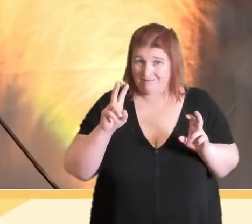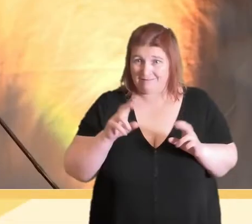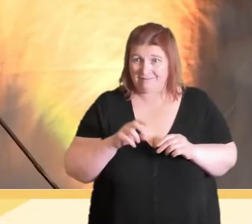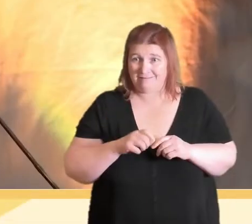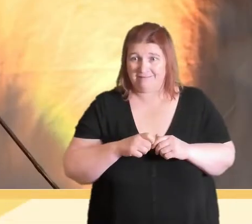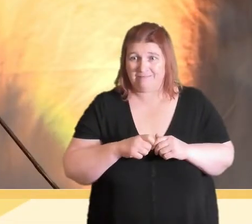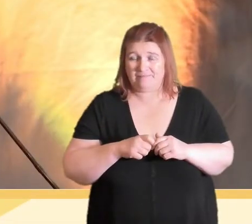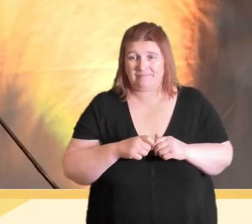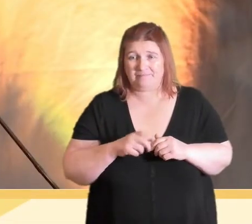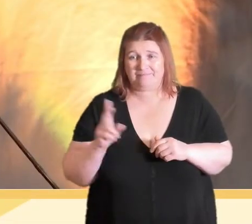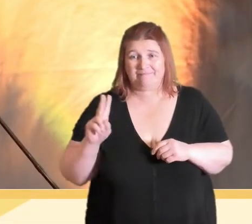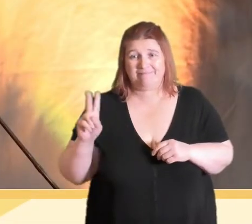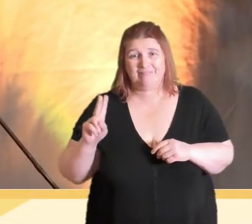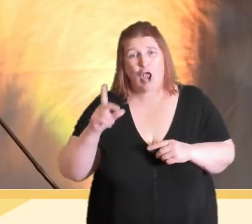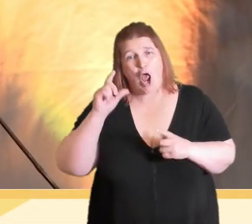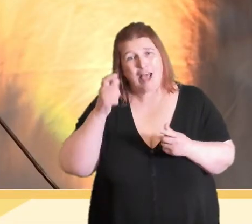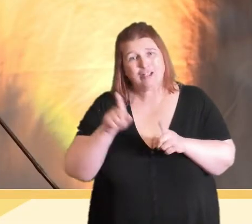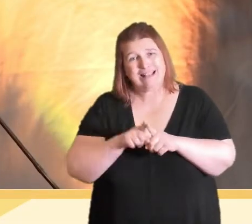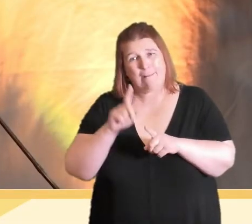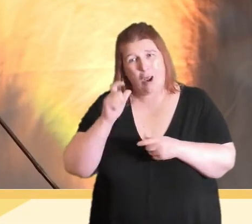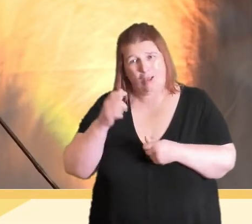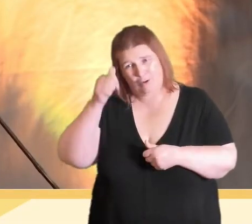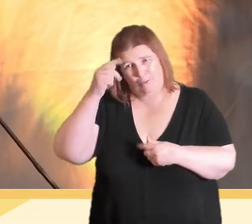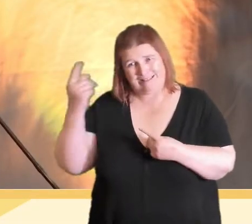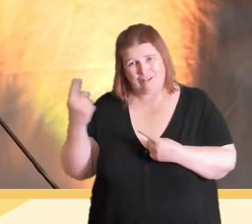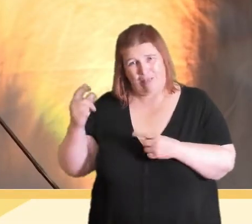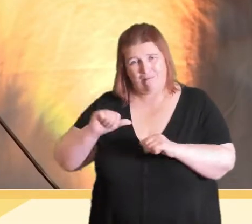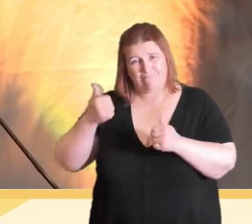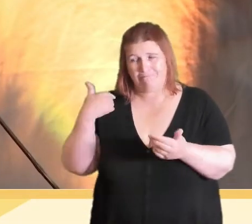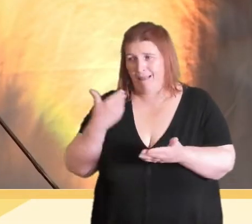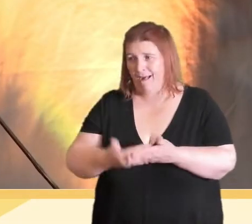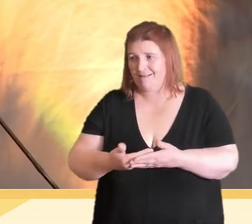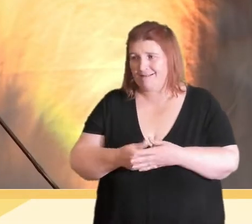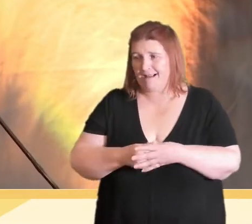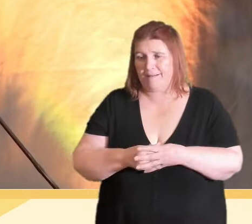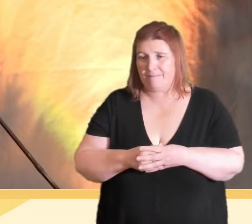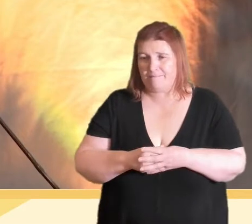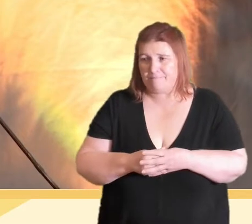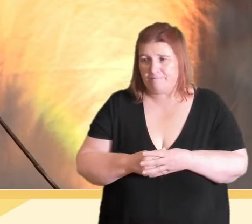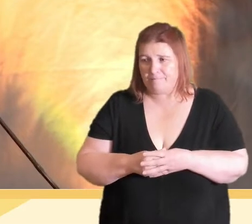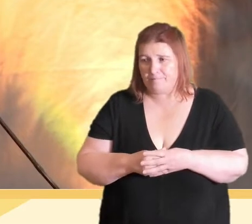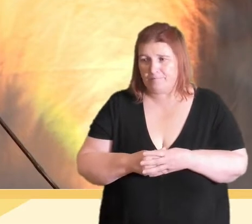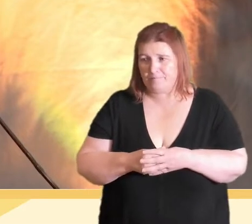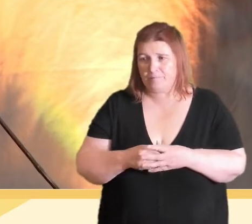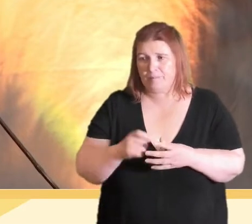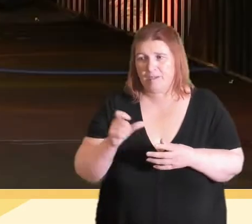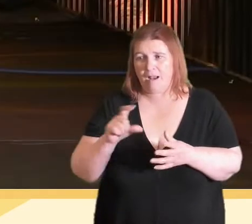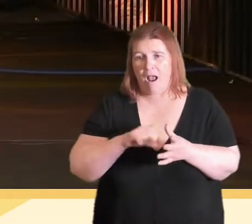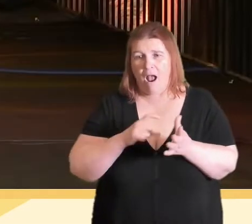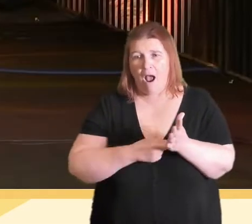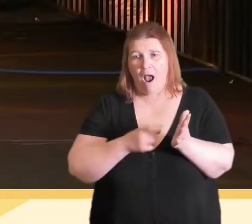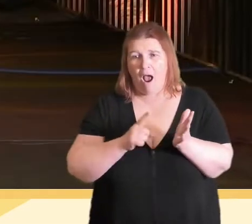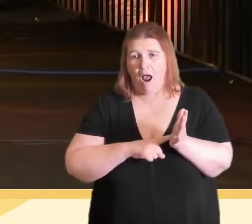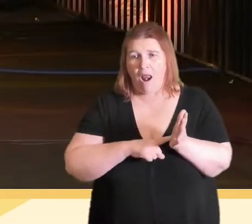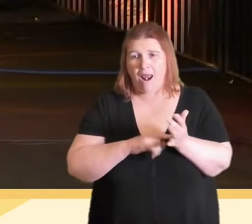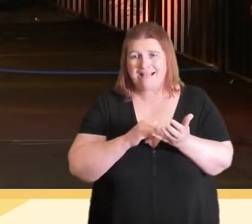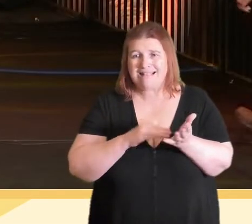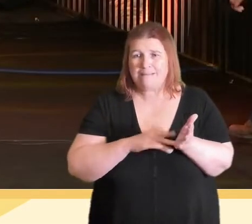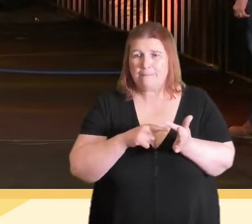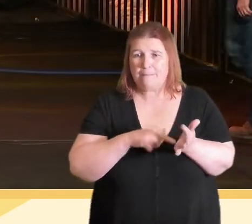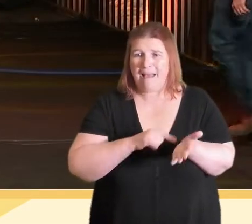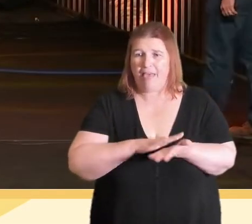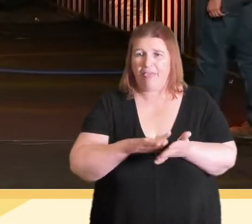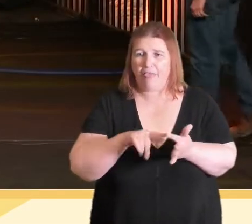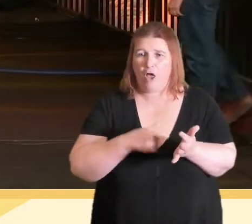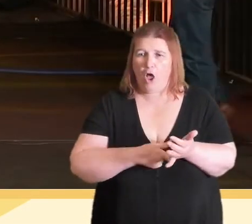Hayley and I were at college together, so we've known each other for some time. And also we have Carl Smethurst, one of the RMs